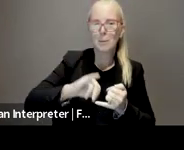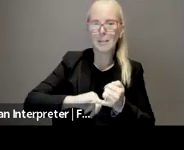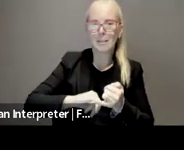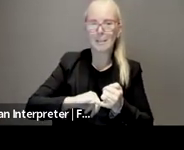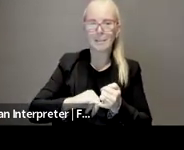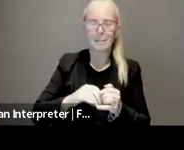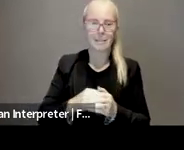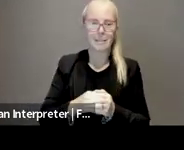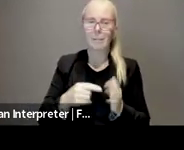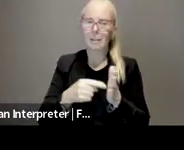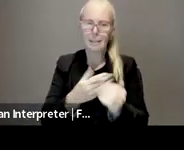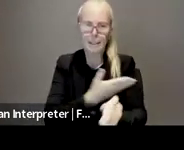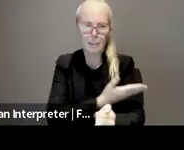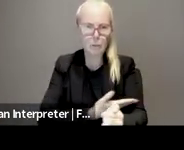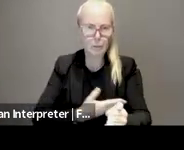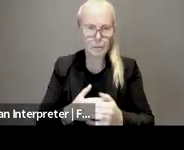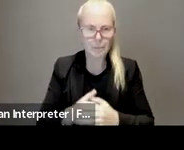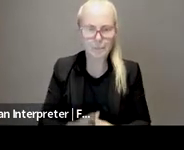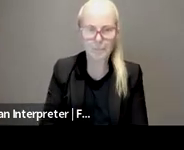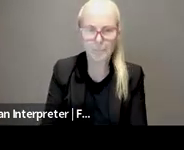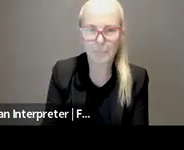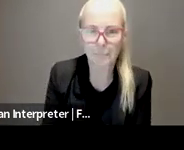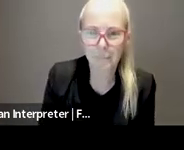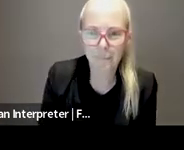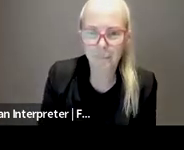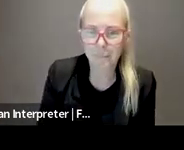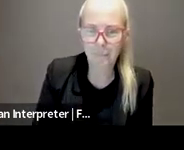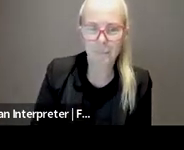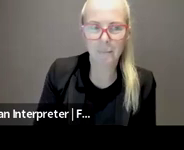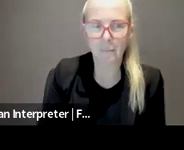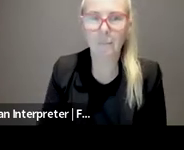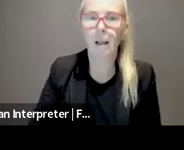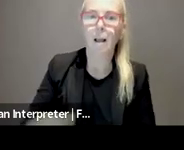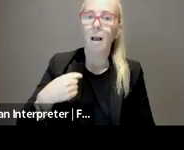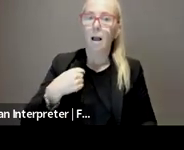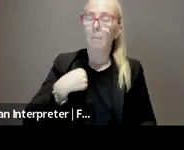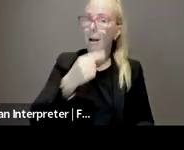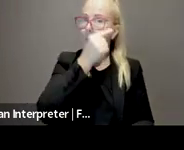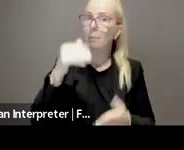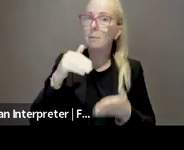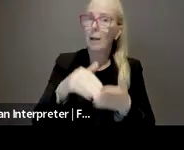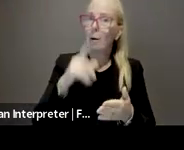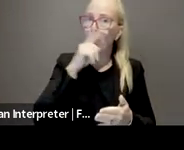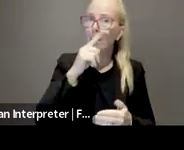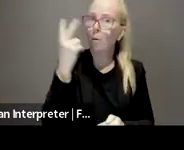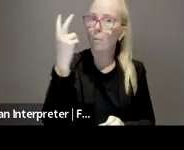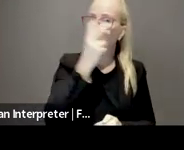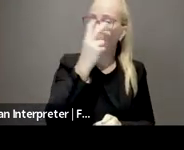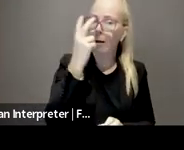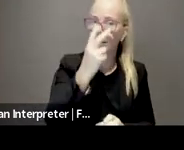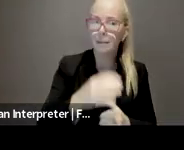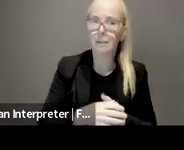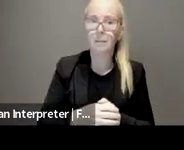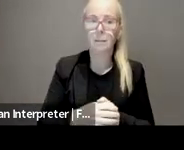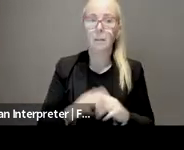computer vision for people with low and complete blindness. The World Health Organization reports 2.2 billion vision impairments